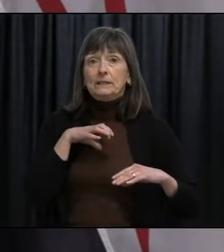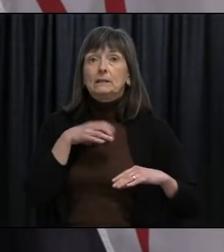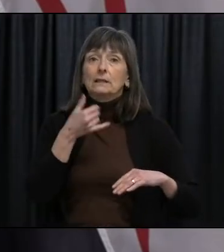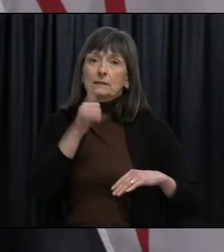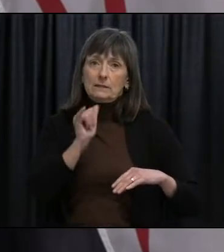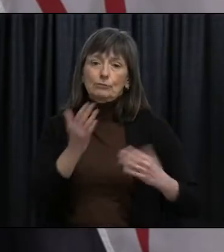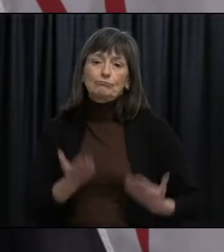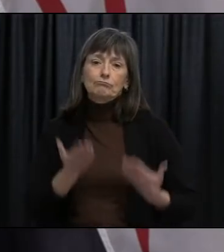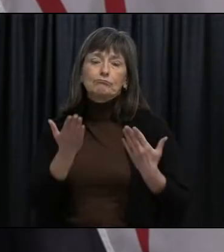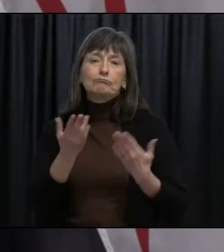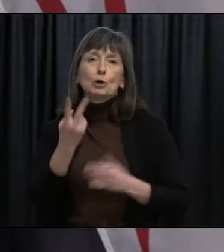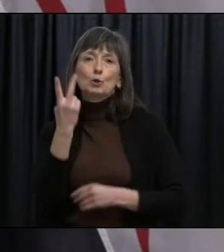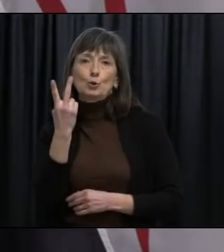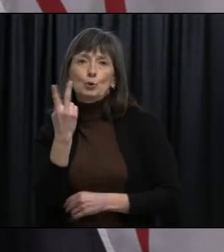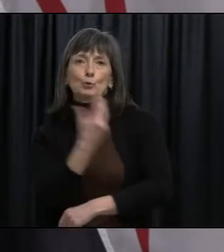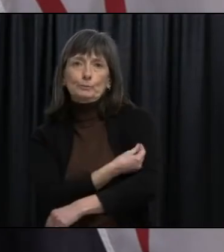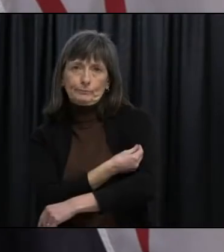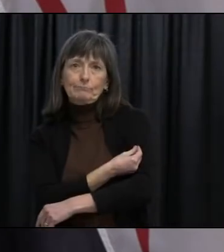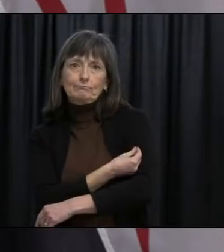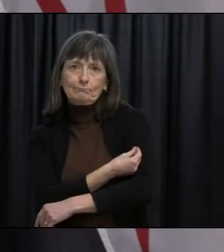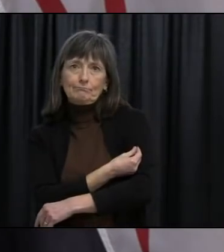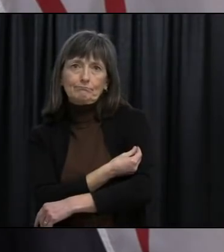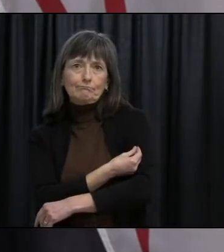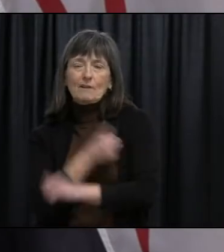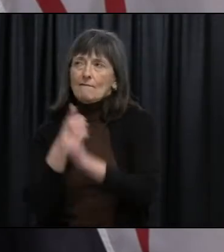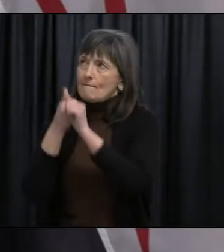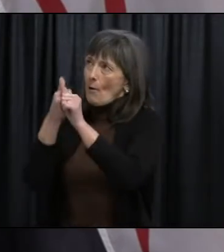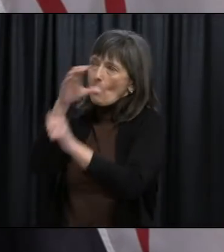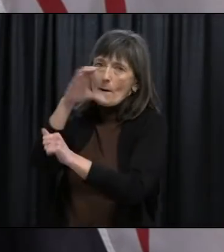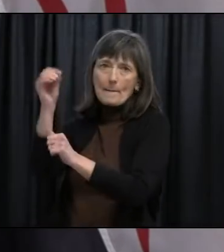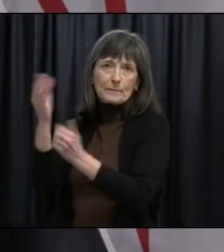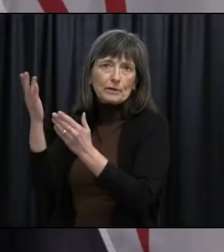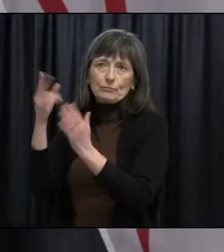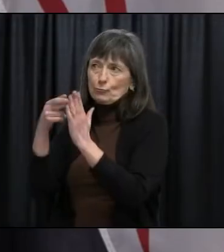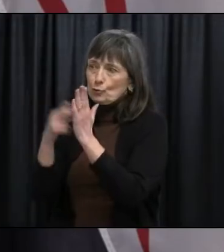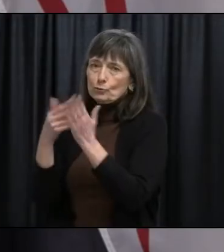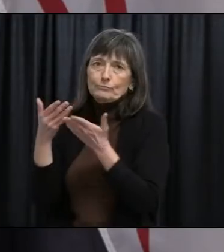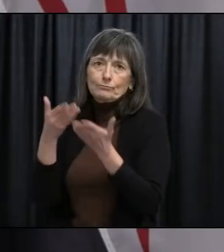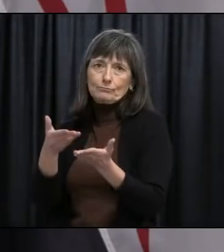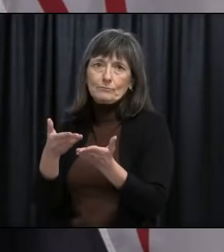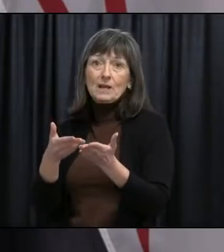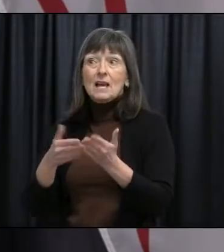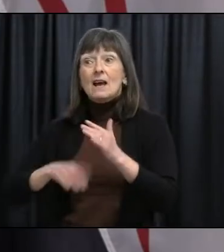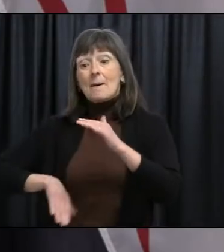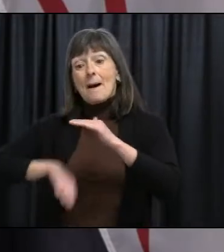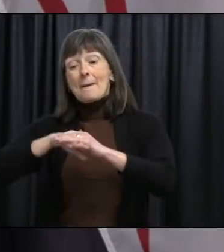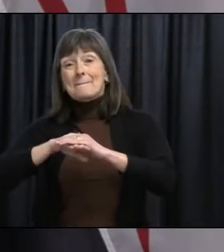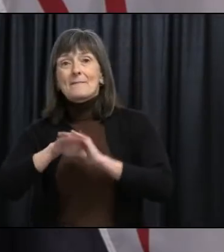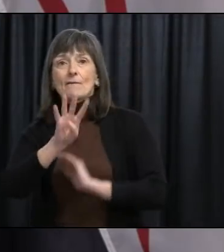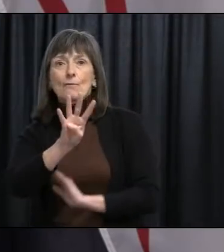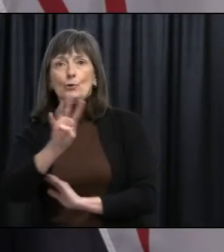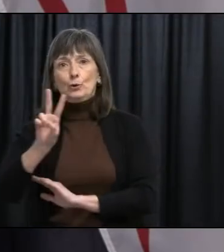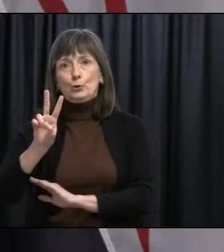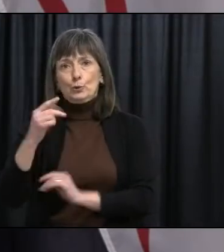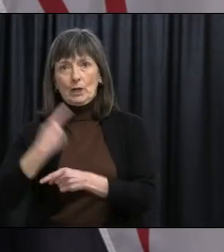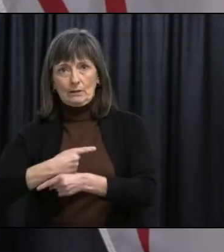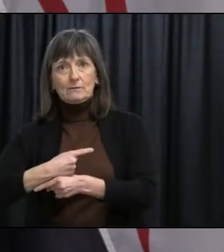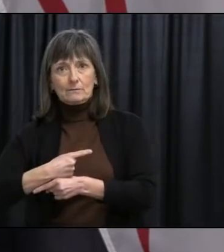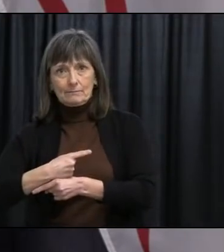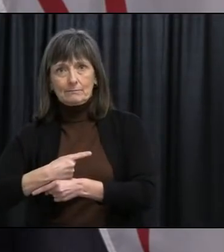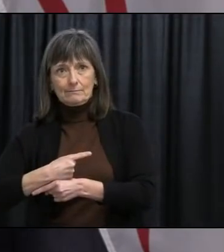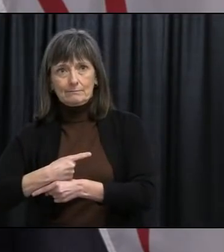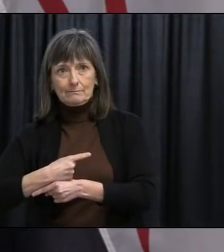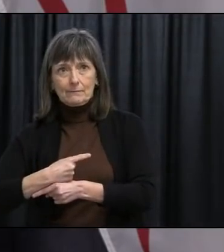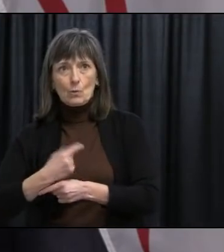as close to the manufacturer's recommendations as they can, but up to 42 days. So we have certainly wanted to